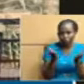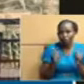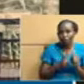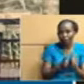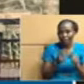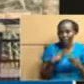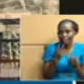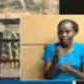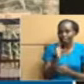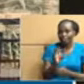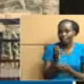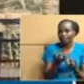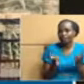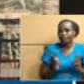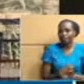this e-conference?